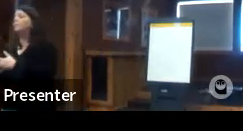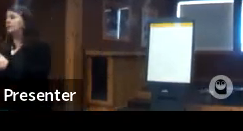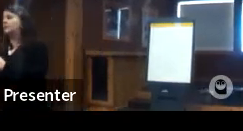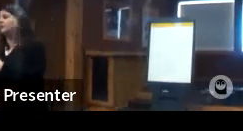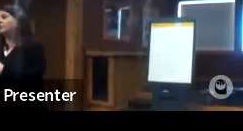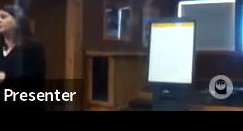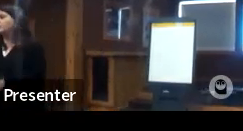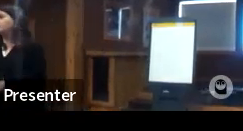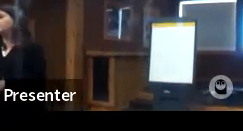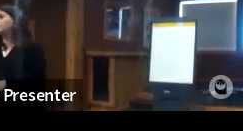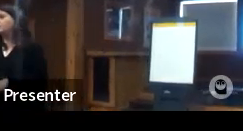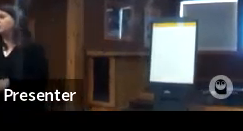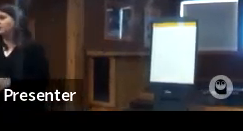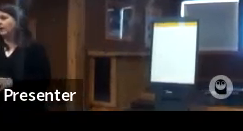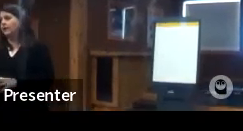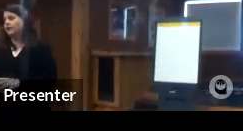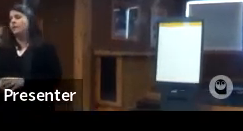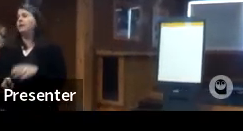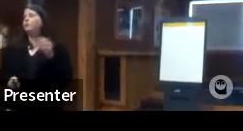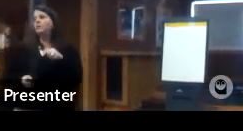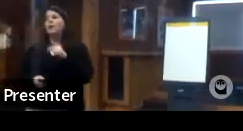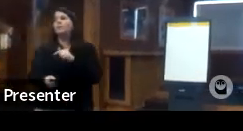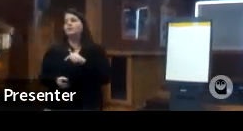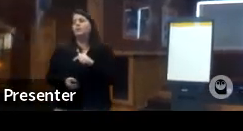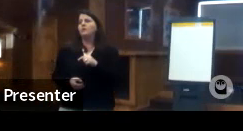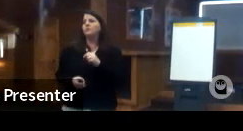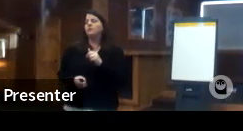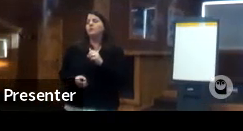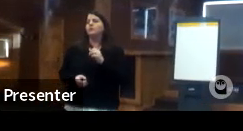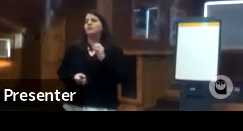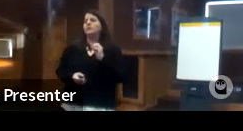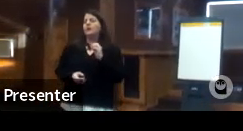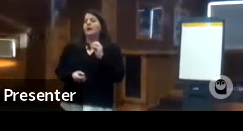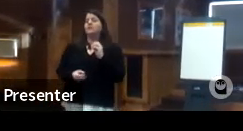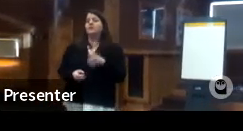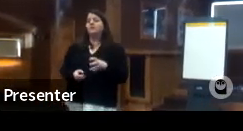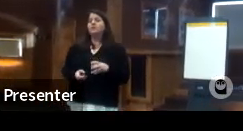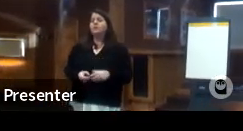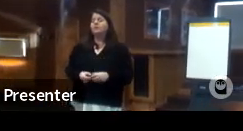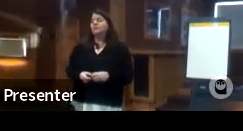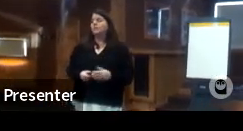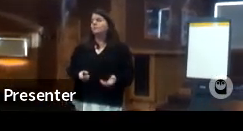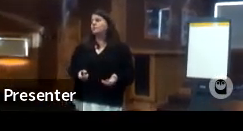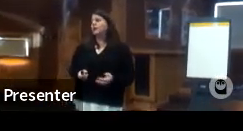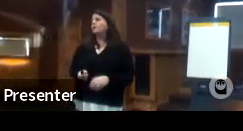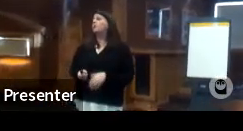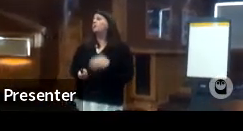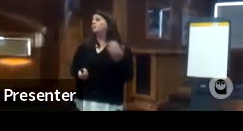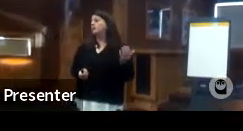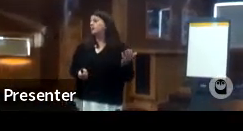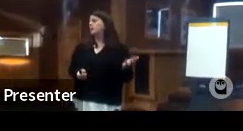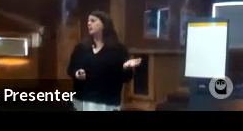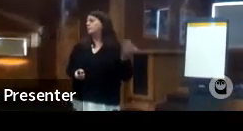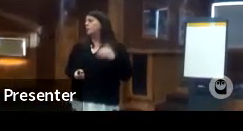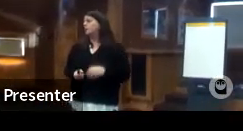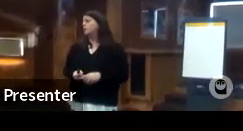make argument as to what those inferences could look like. But you're not going to draw those conclusions. To do so could result in a mistrial or